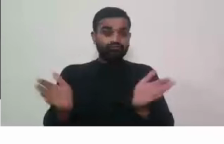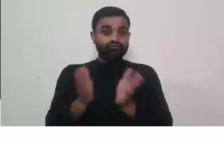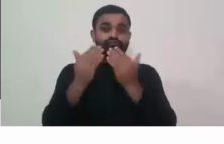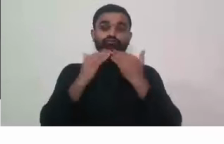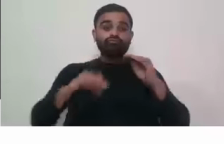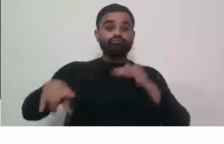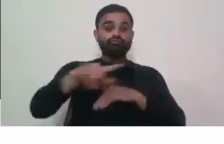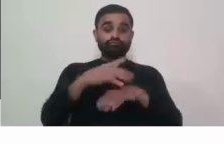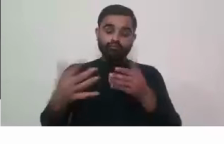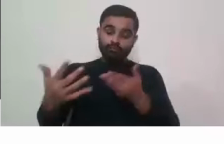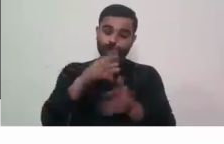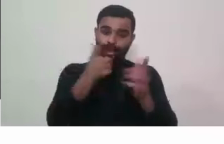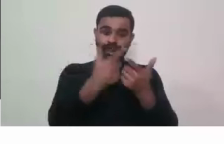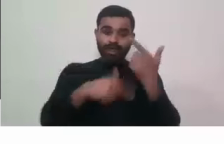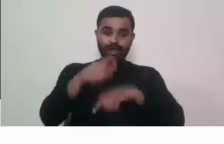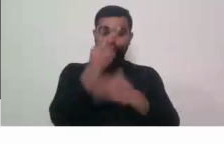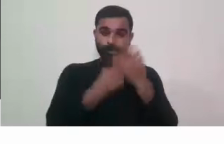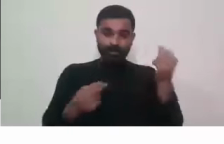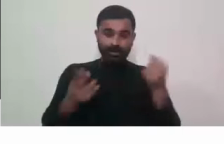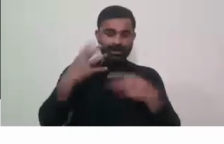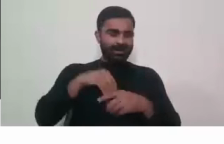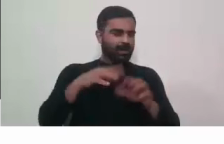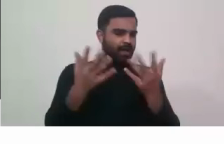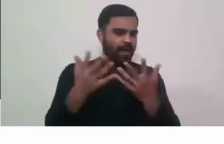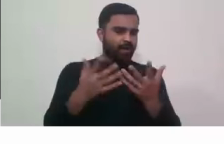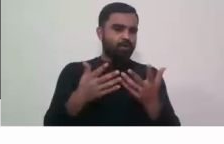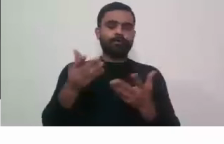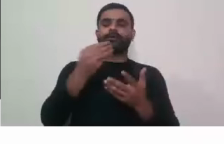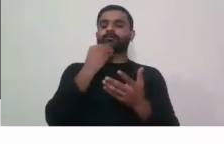to contribute to the linguistic landscape, how? Please share it.